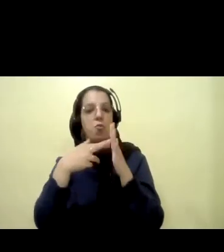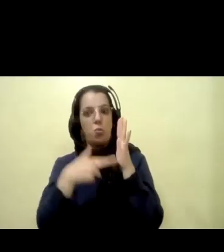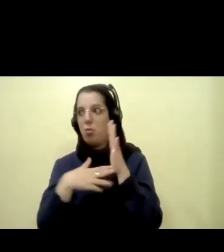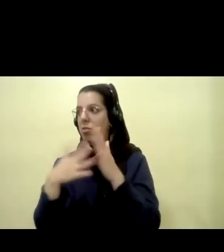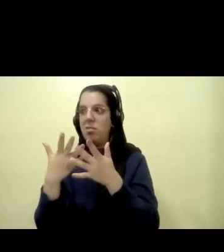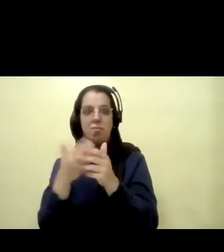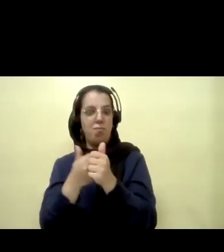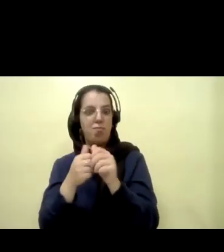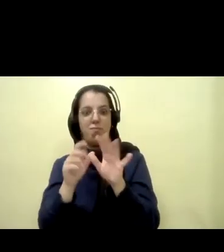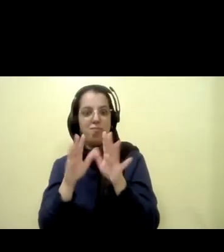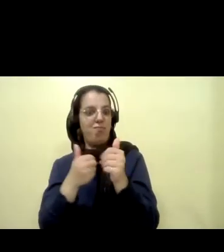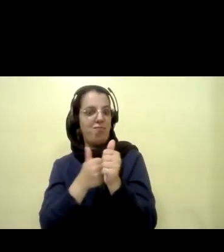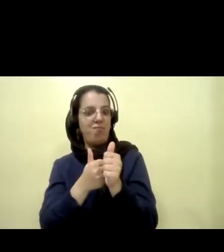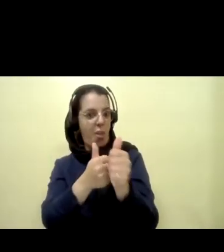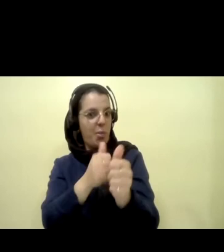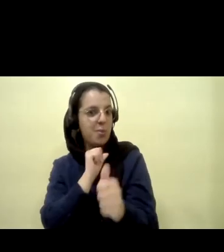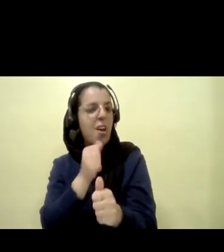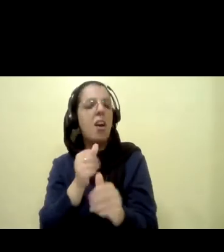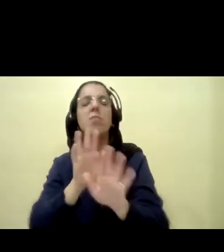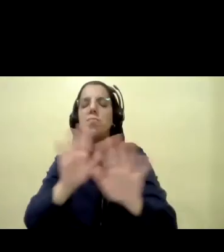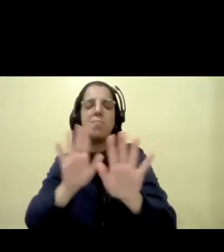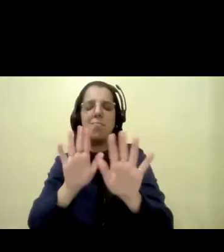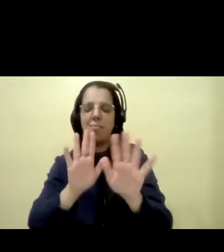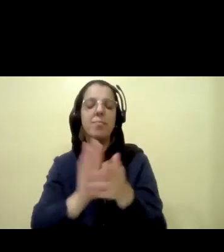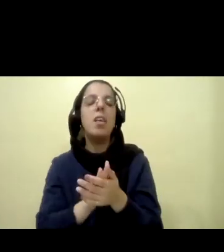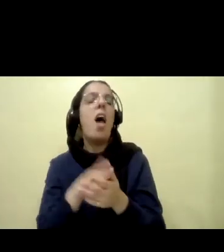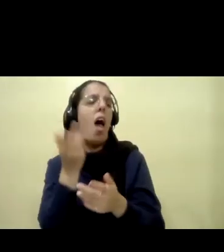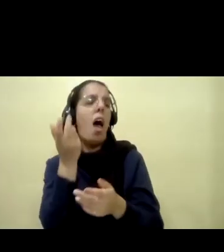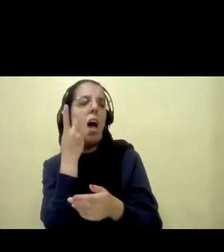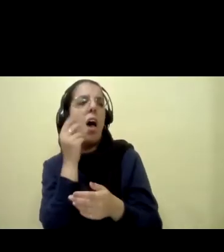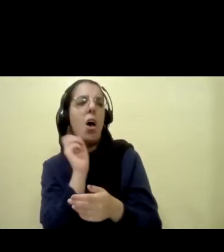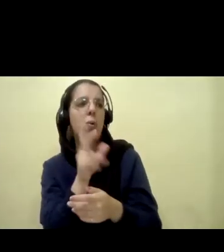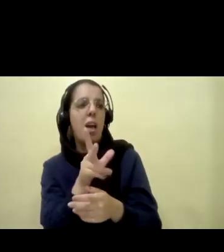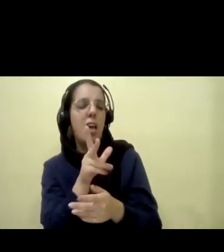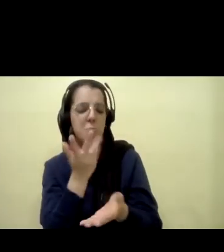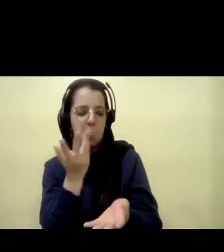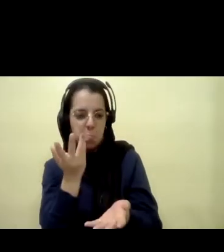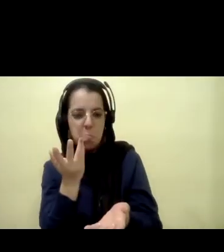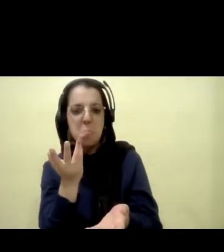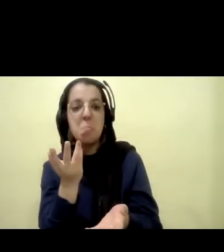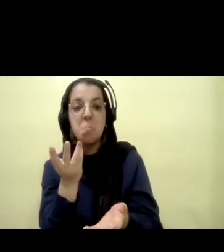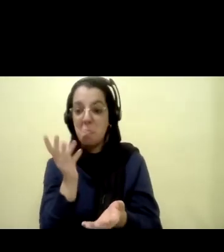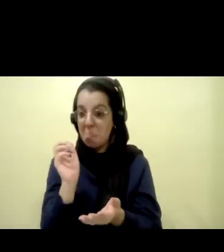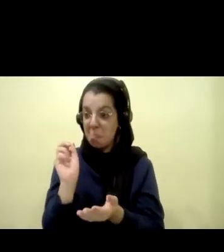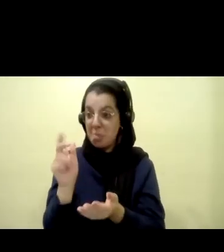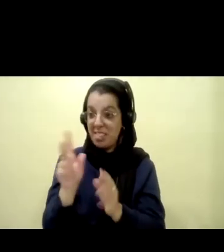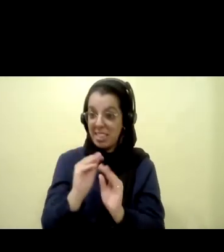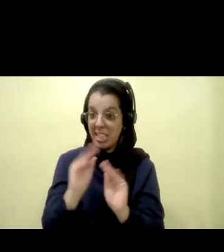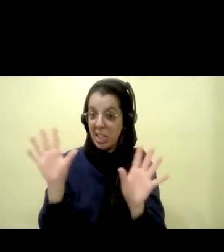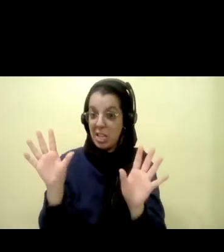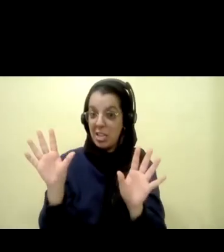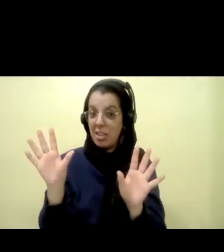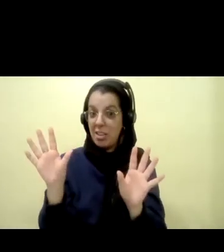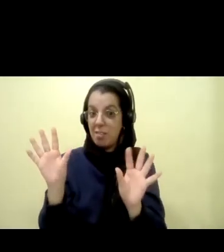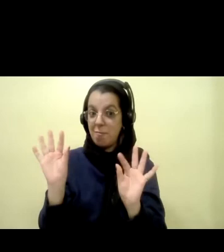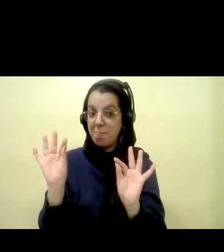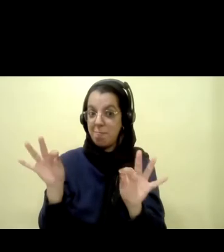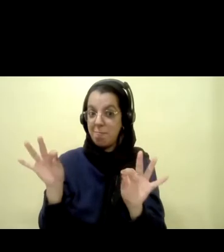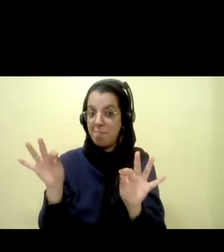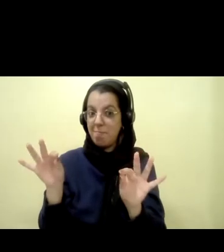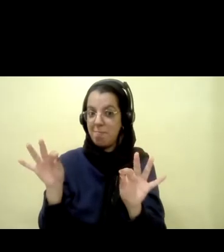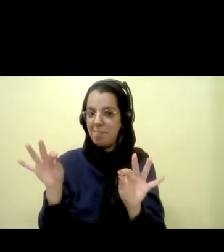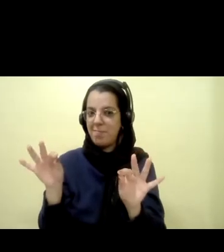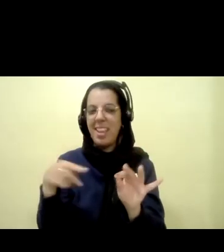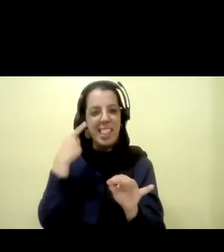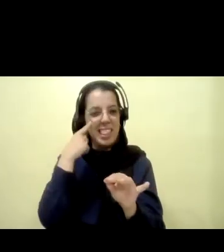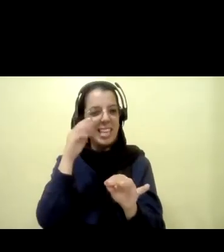concern there. You know what I'm saying? Yeah. Okay, cool. Yeah. Okay. Great. I think Emily